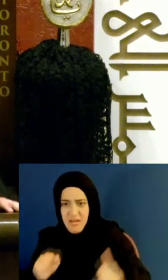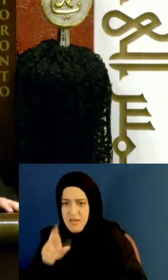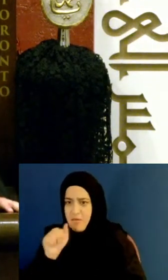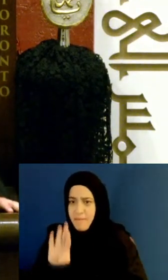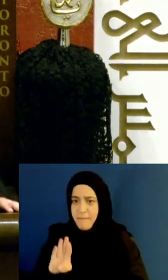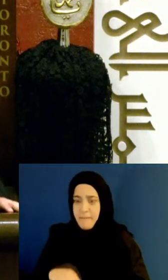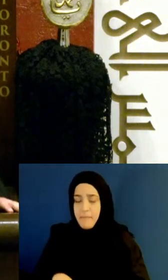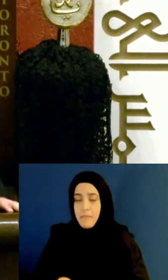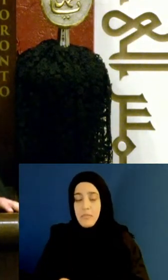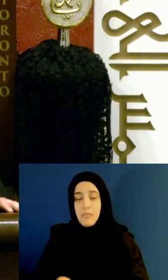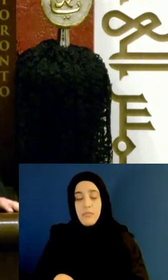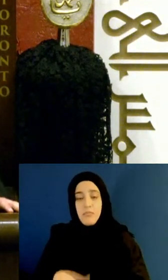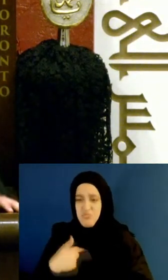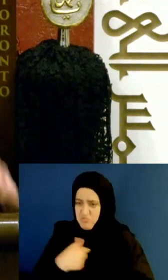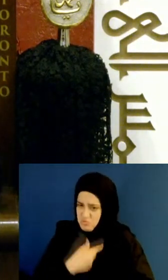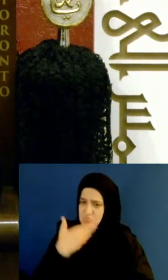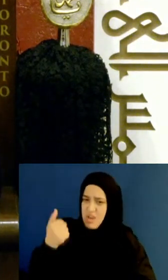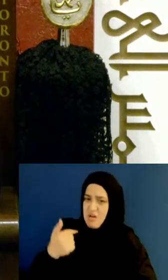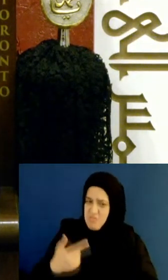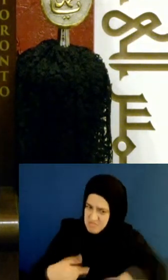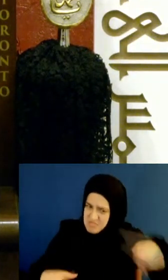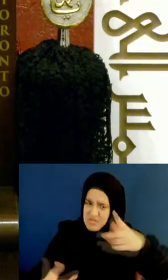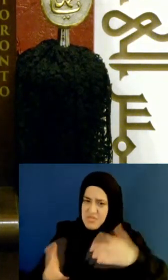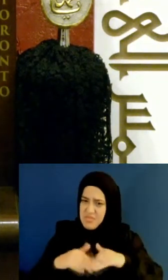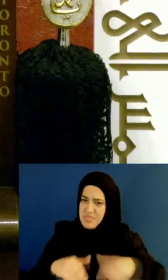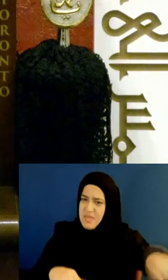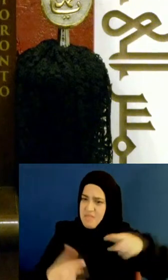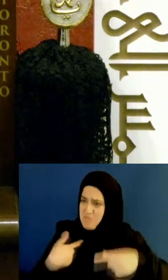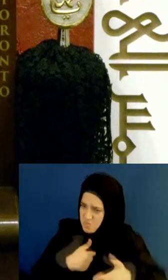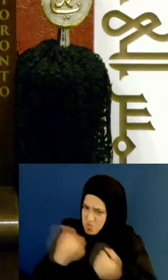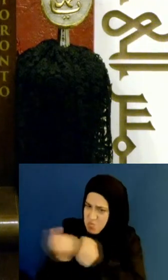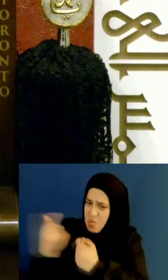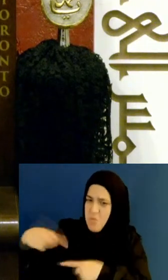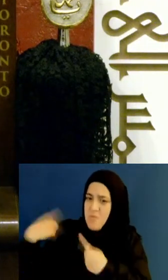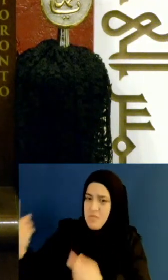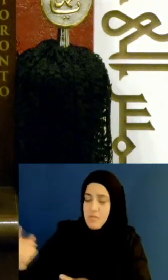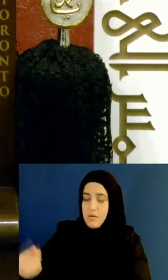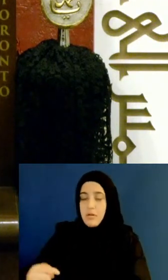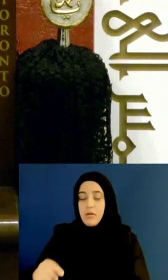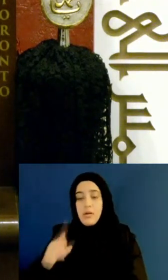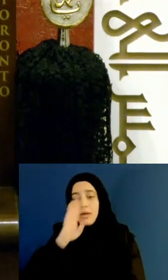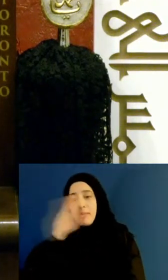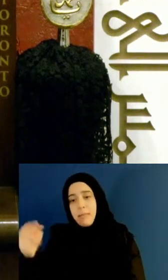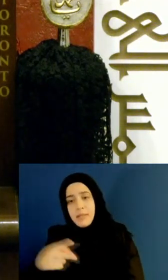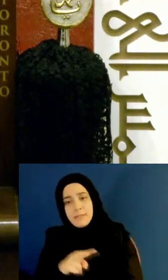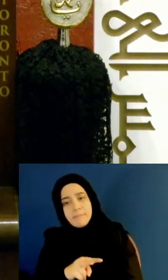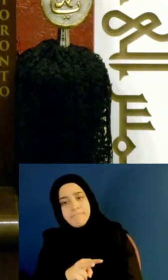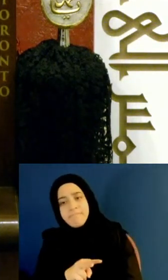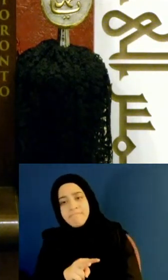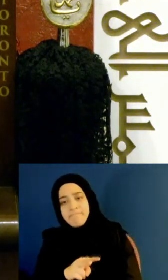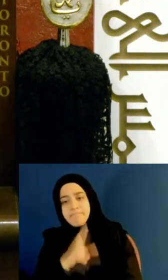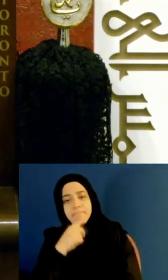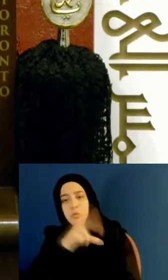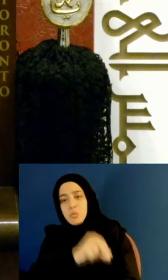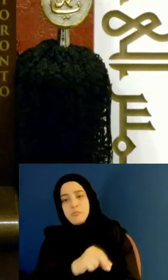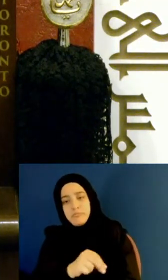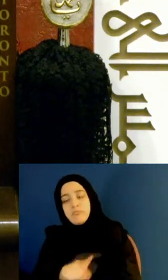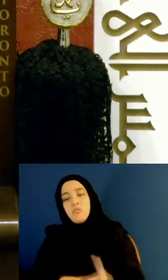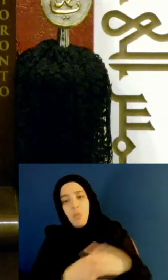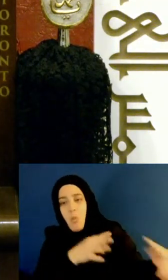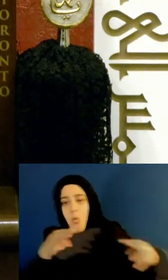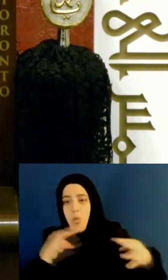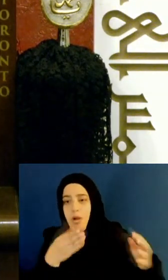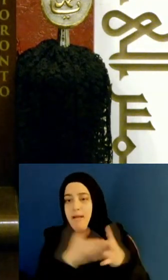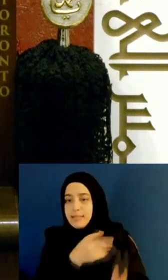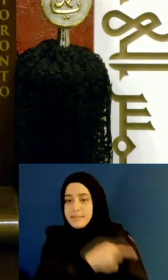him. And this is the same thing that we need to think. This is a religion. Deen is